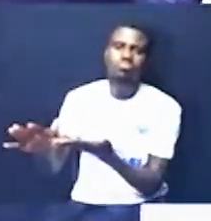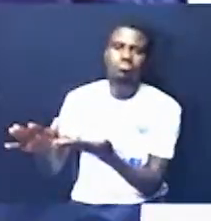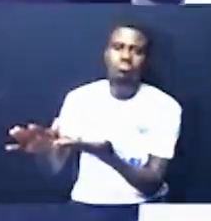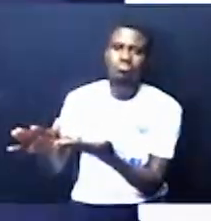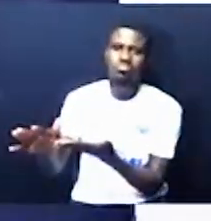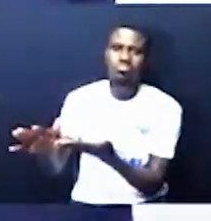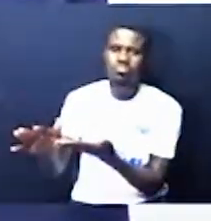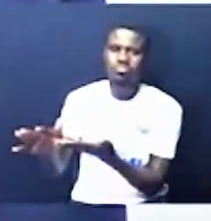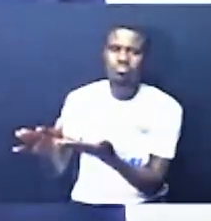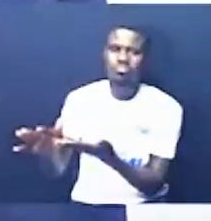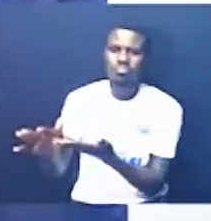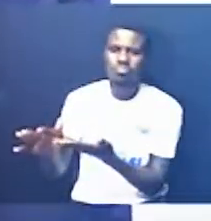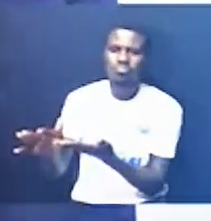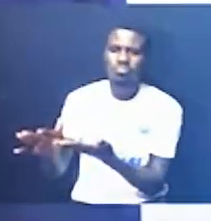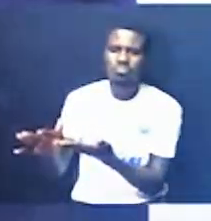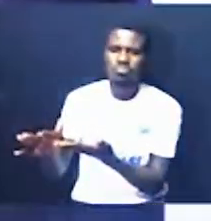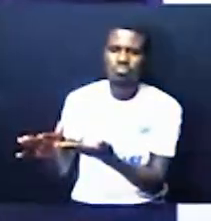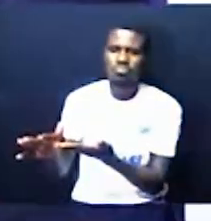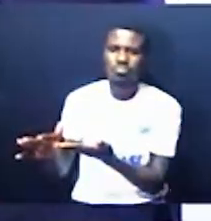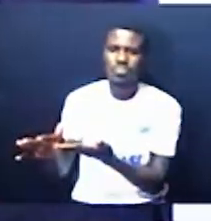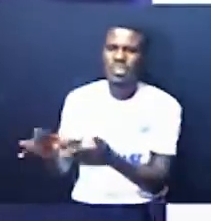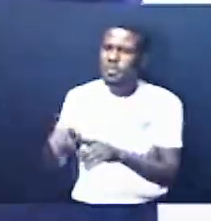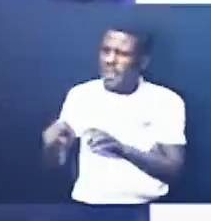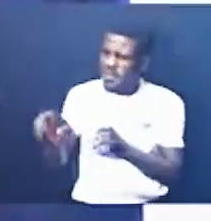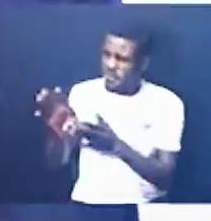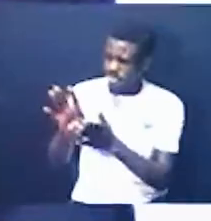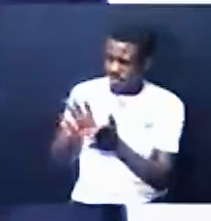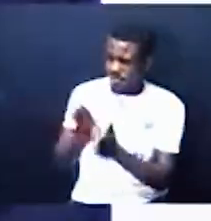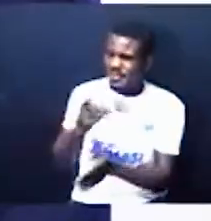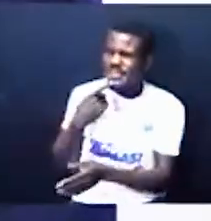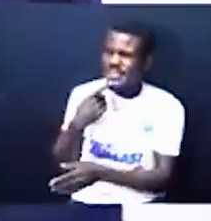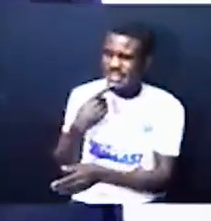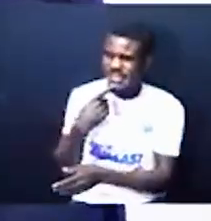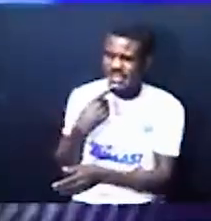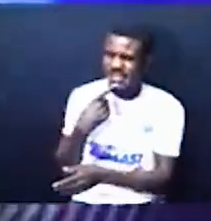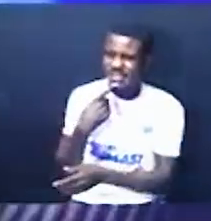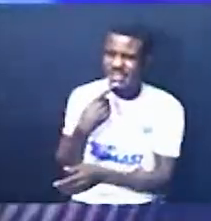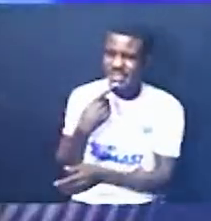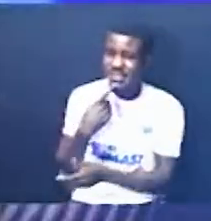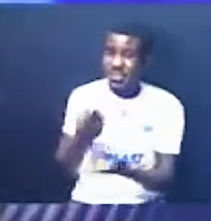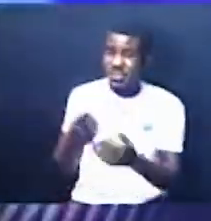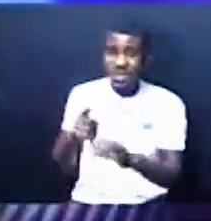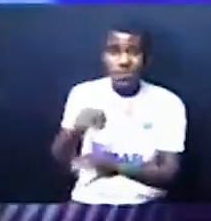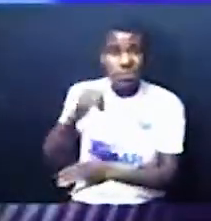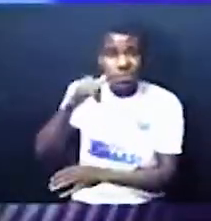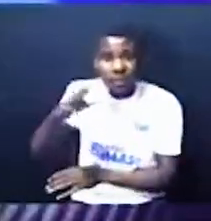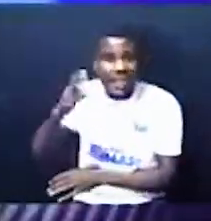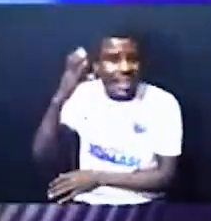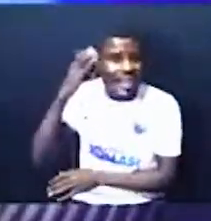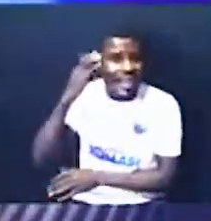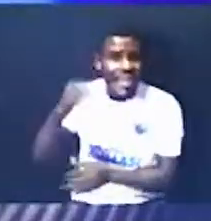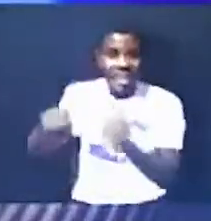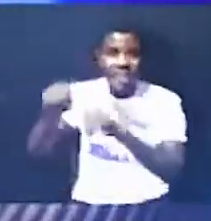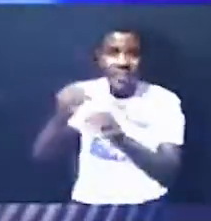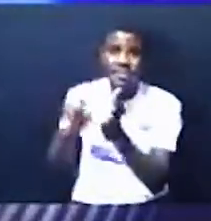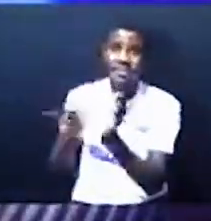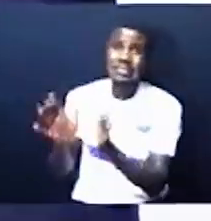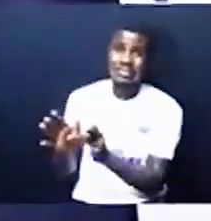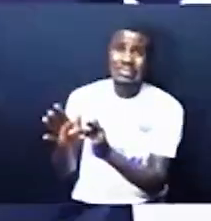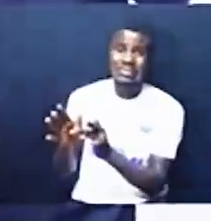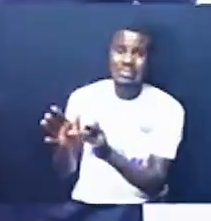know who can be pet only in some way. But the Bible says, and so Joseph said, when she heard about Jesus of